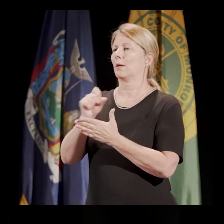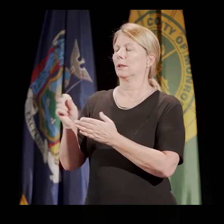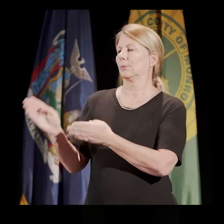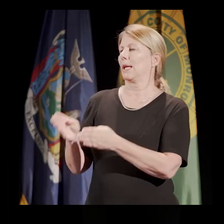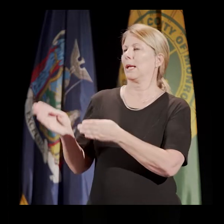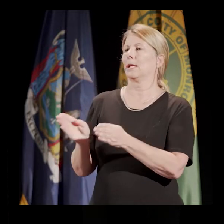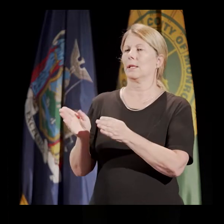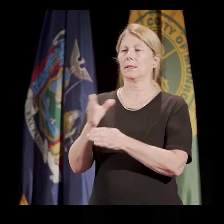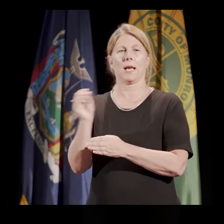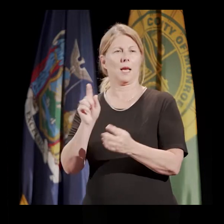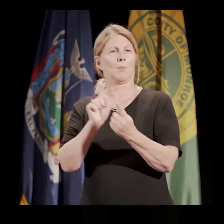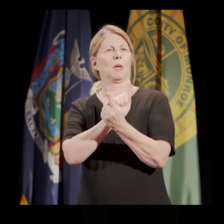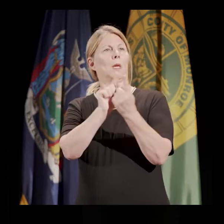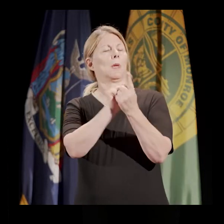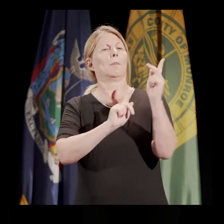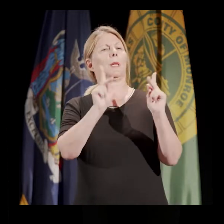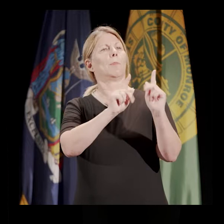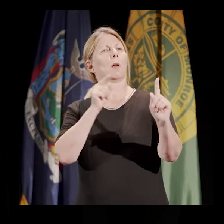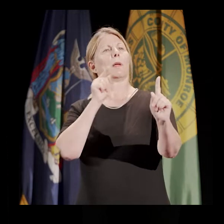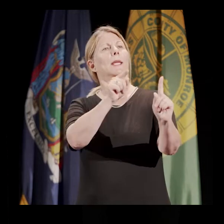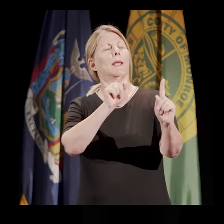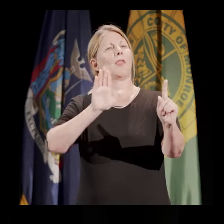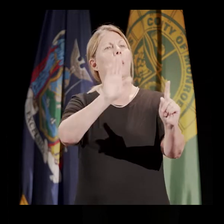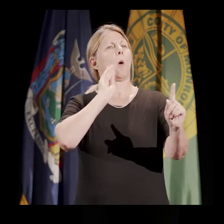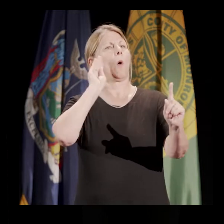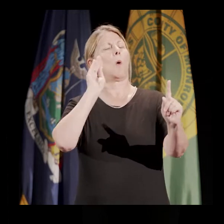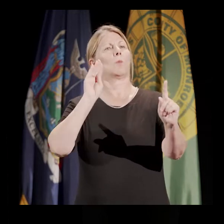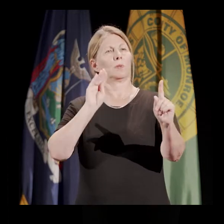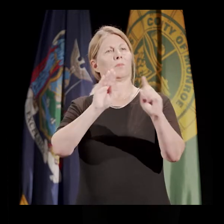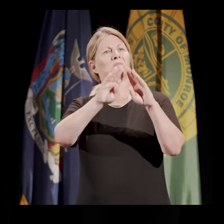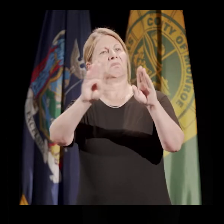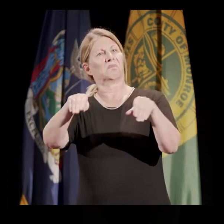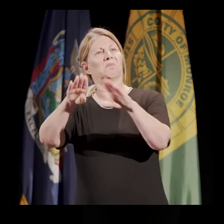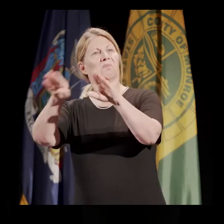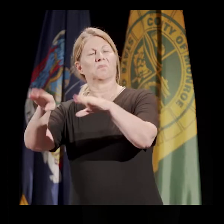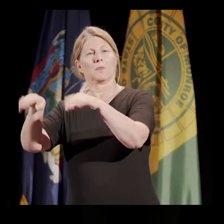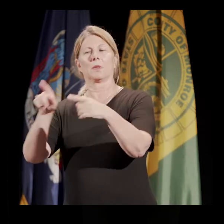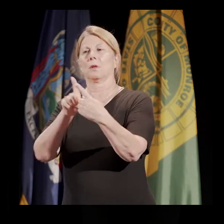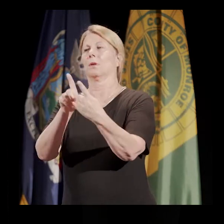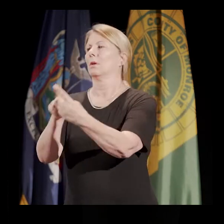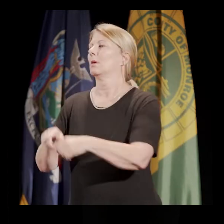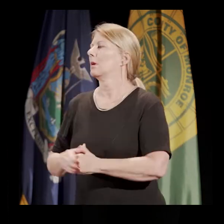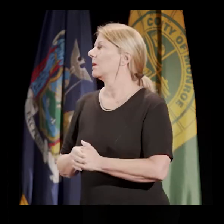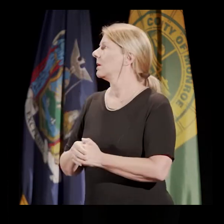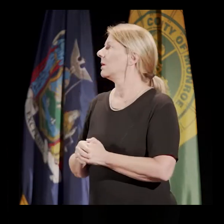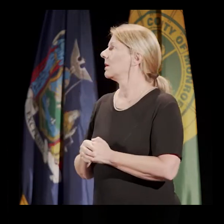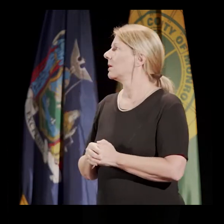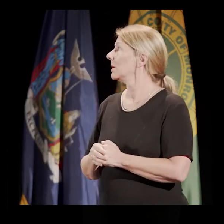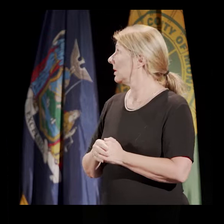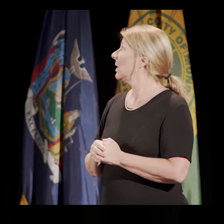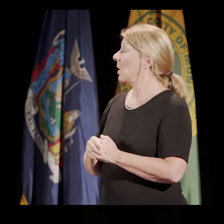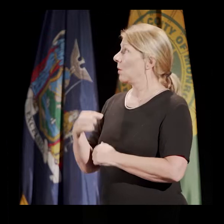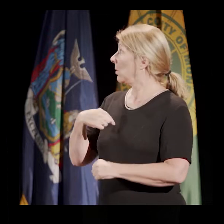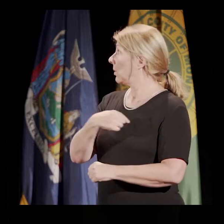our neighborhoods where they are and talk to them in real time. We have also created a specialized dispute intervention